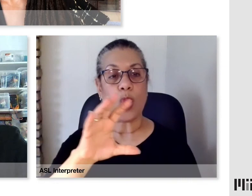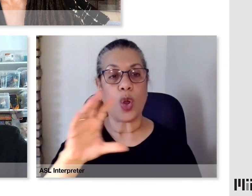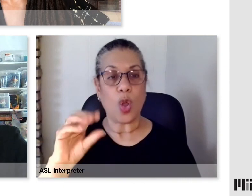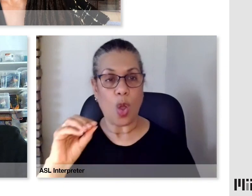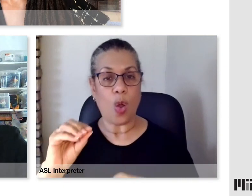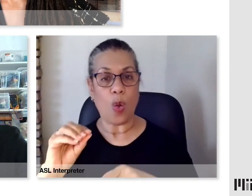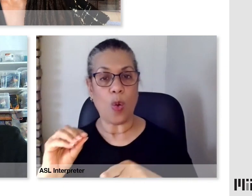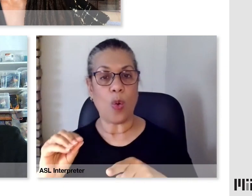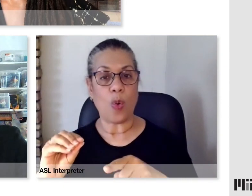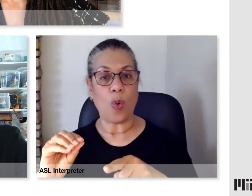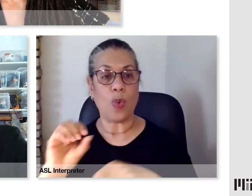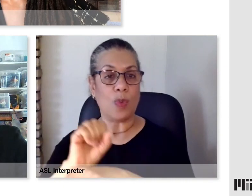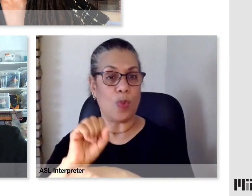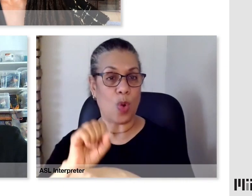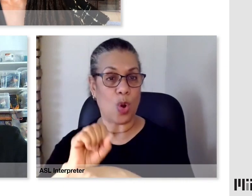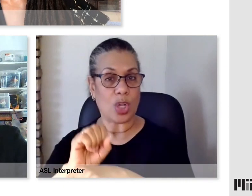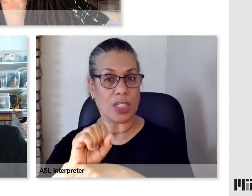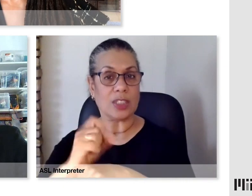the symposium